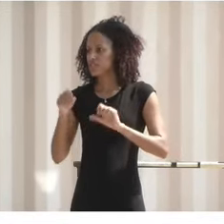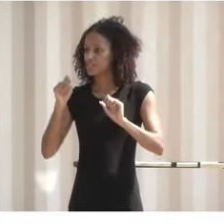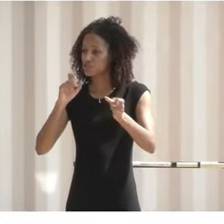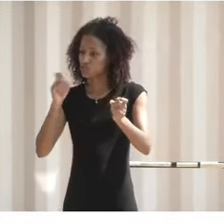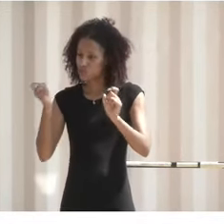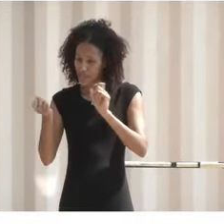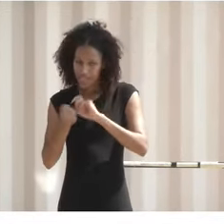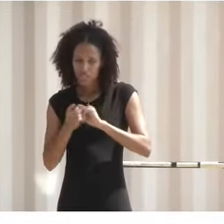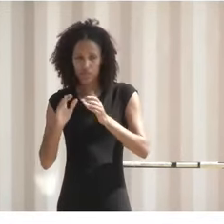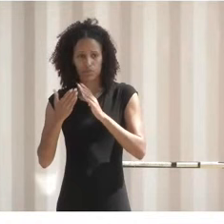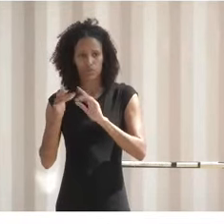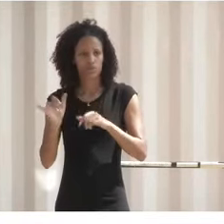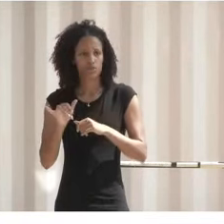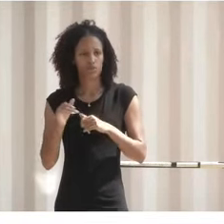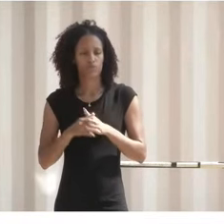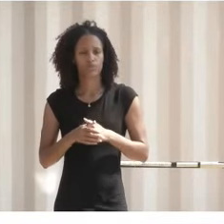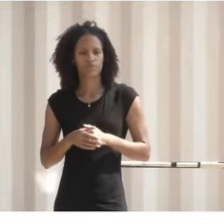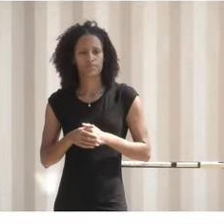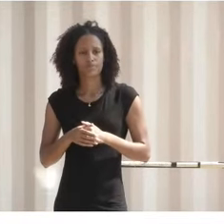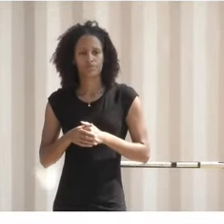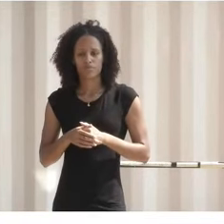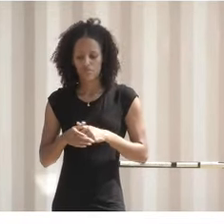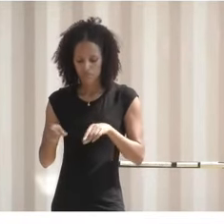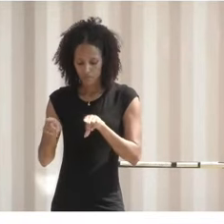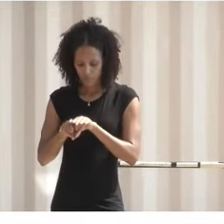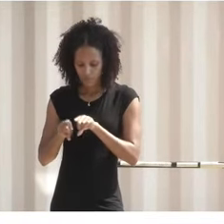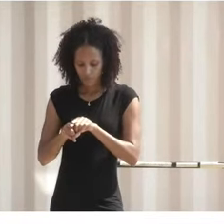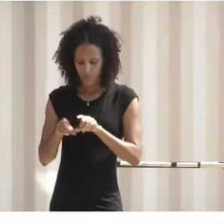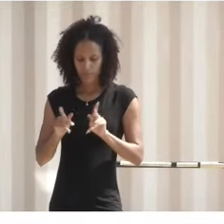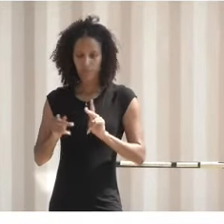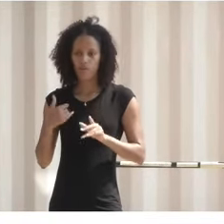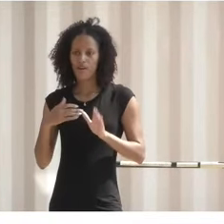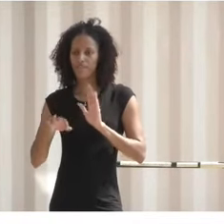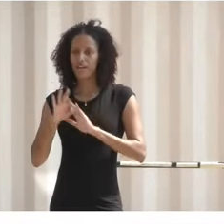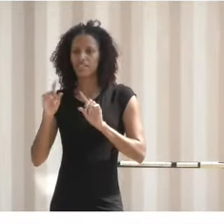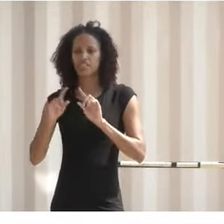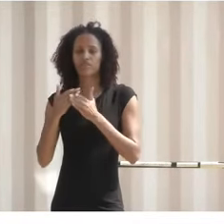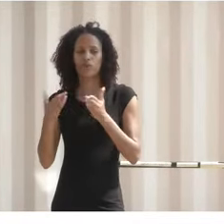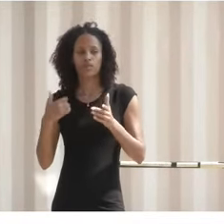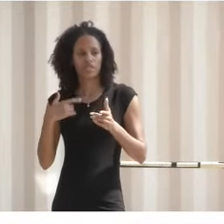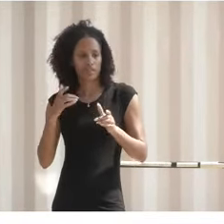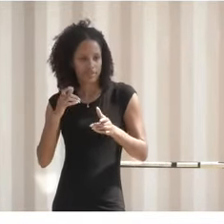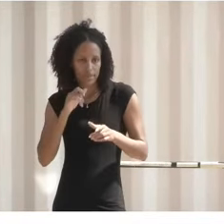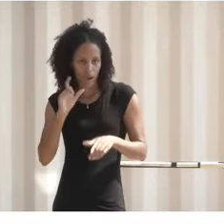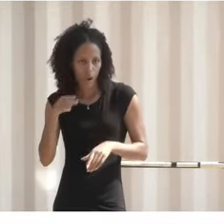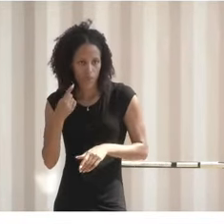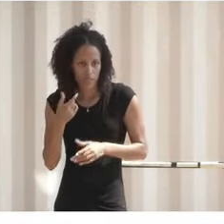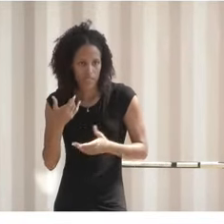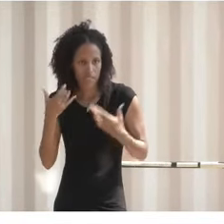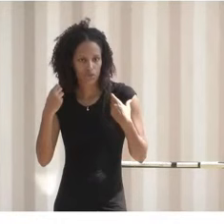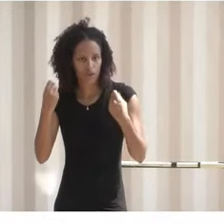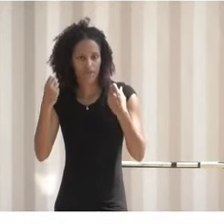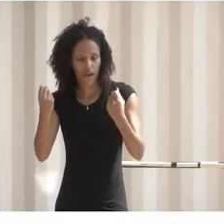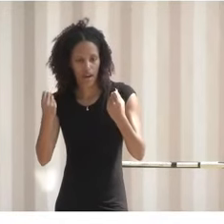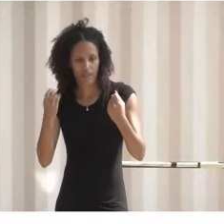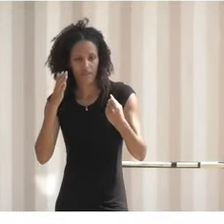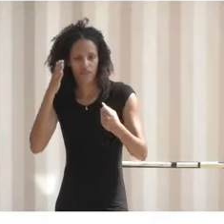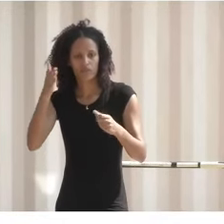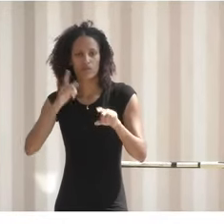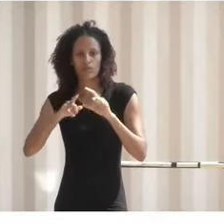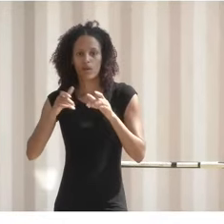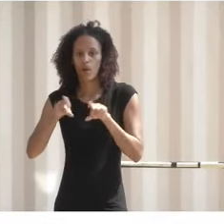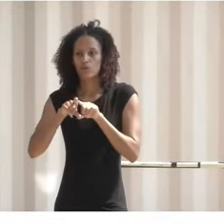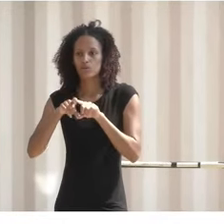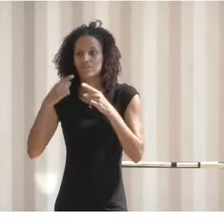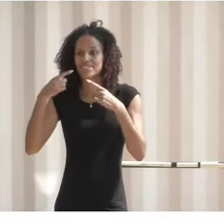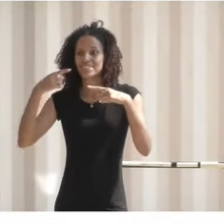their communities. In short, that, you know, we're finding ways that people can not only survive the future, but thrive in it. Those are the opportunities we